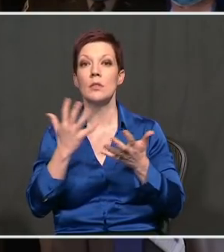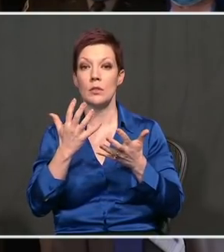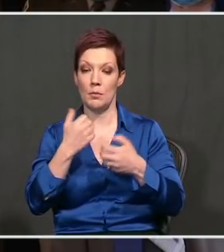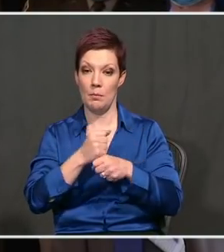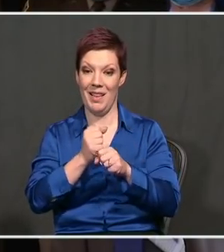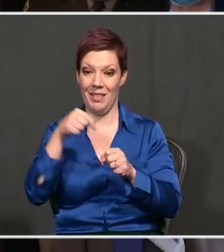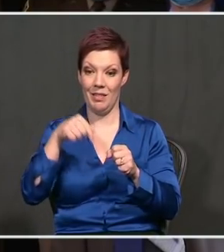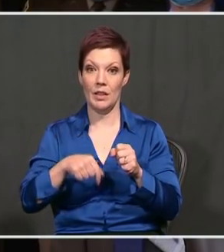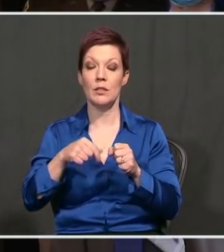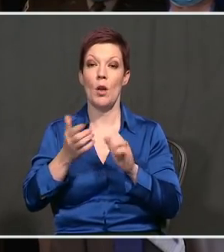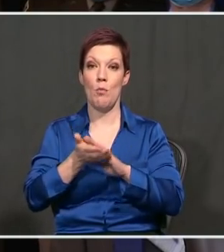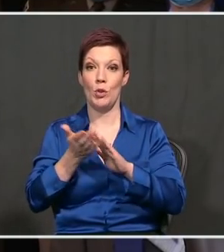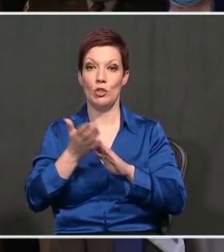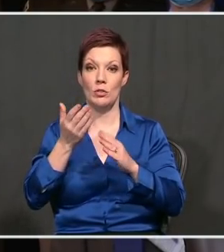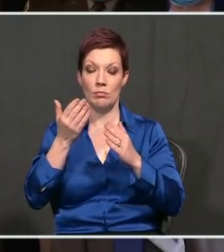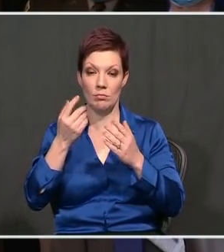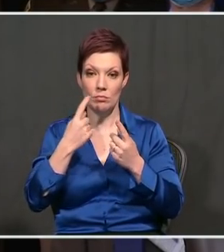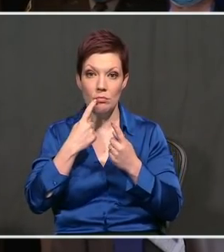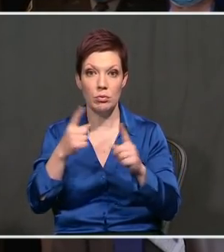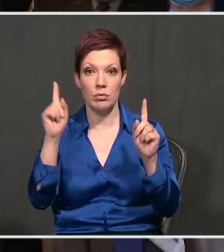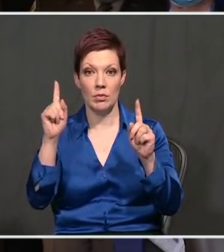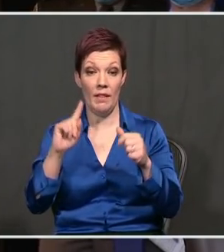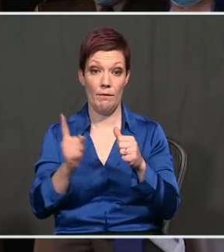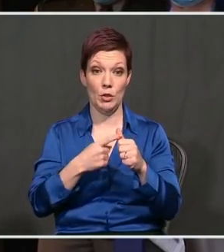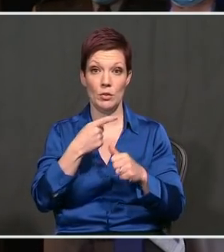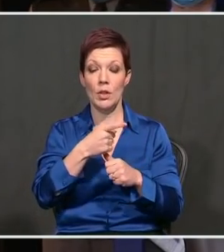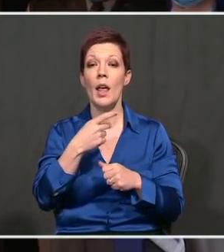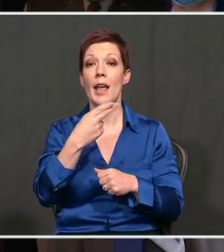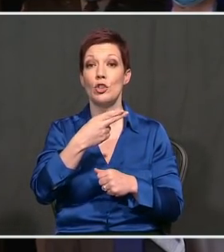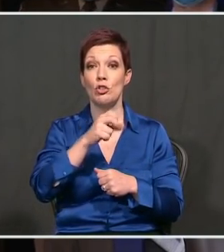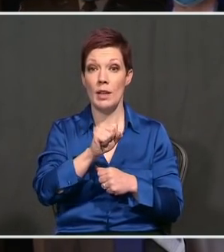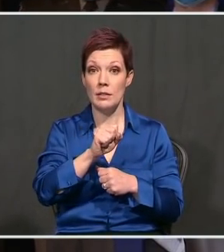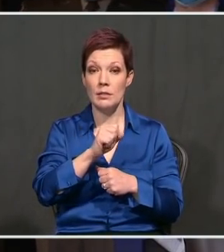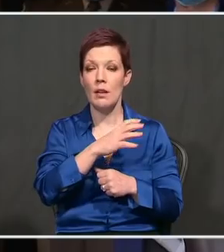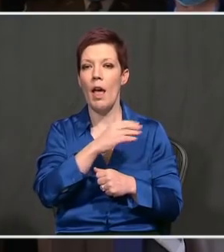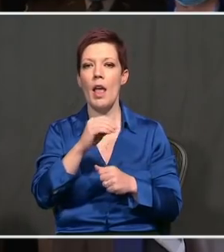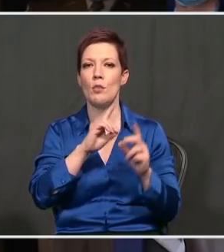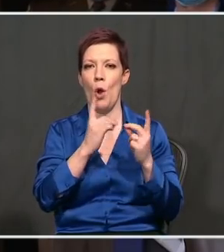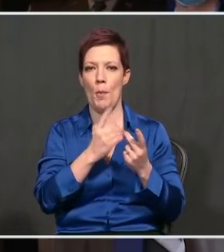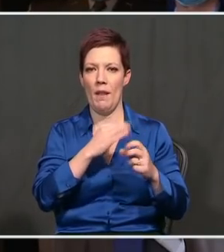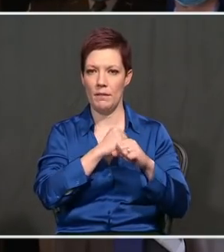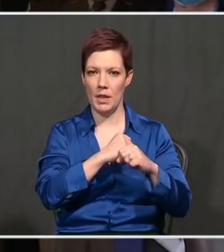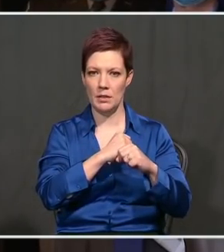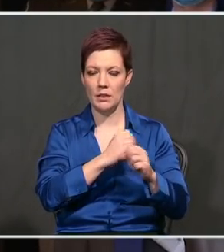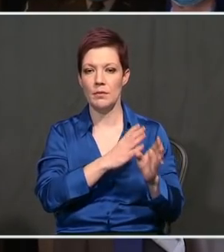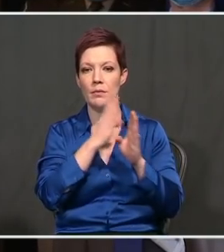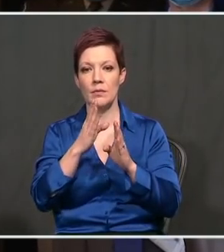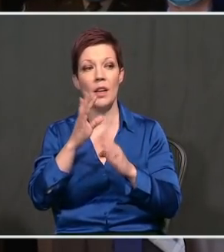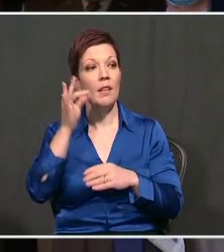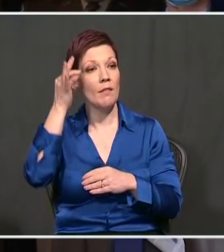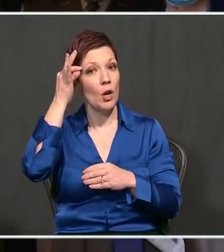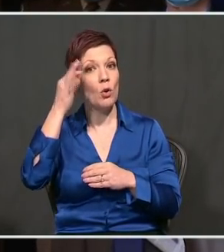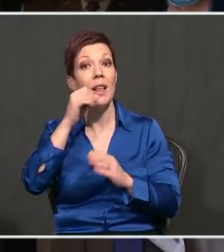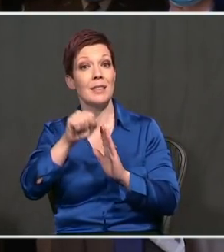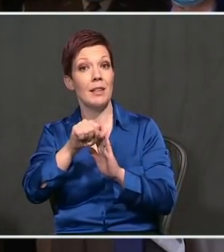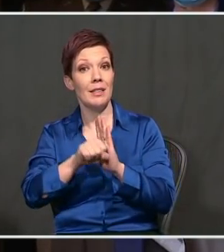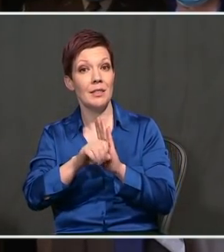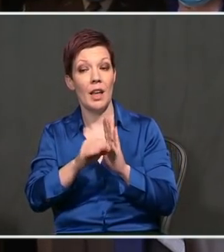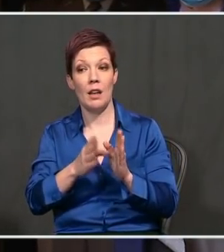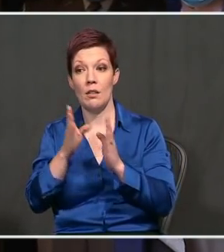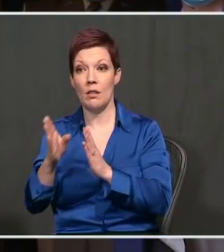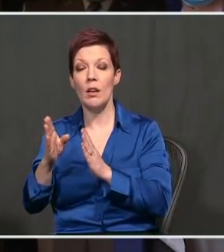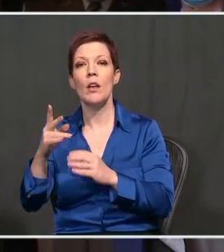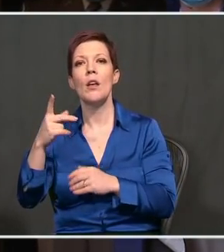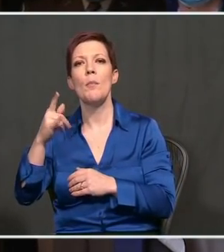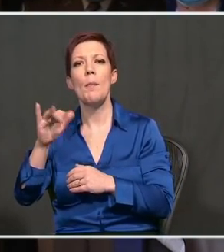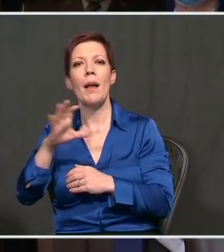Speed. First is HHS and the Department of Defense. Second is federal, state, and third is public, private.